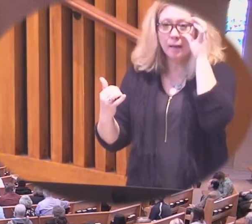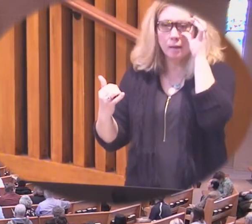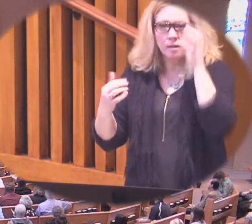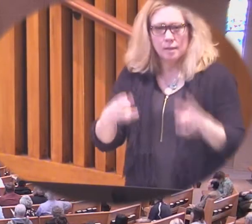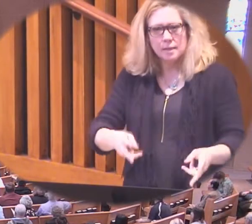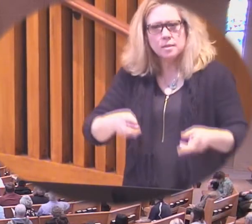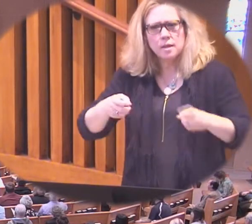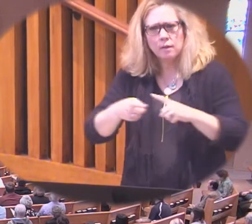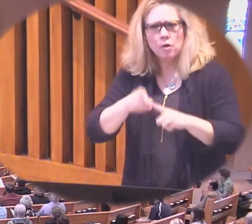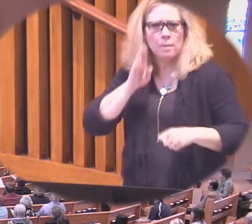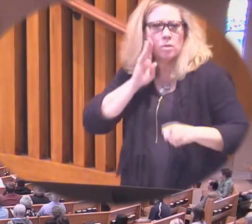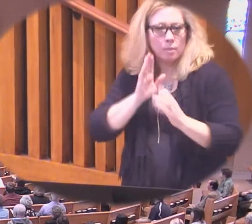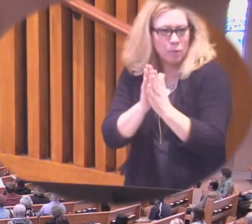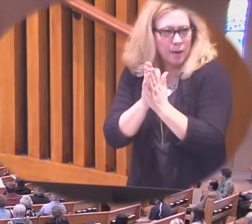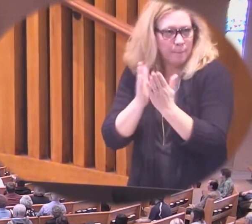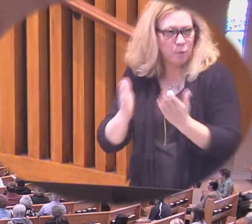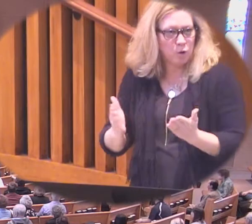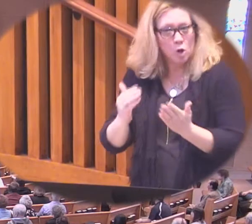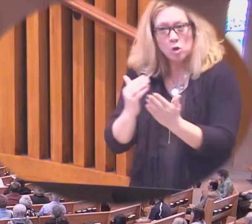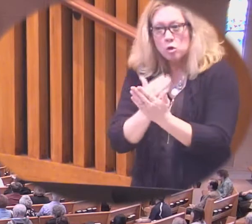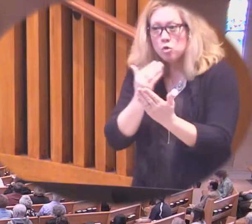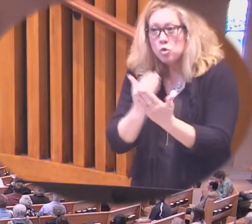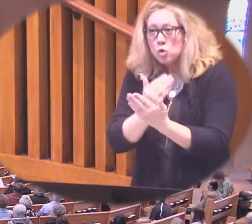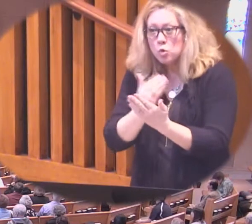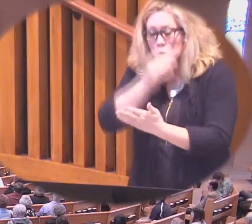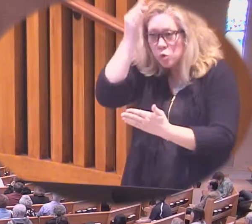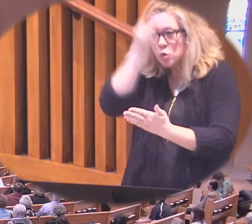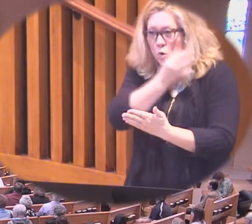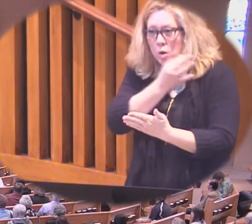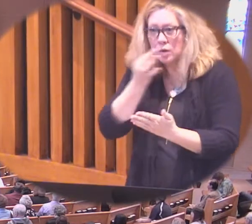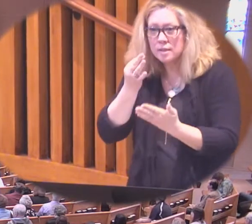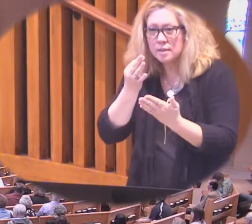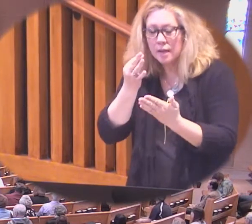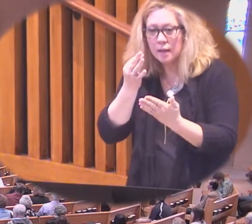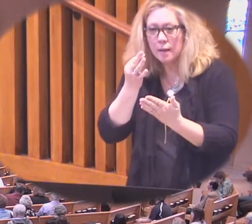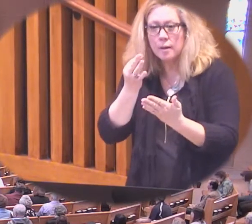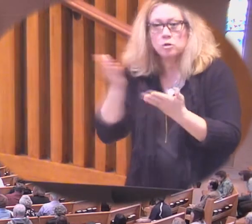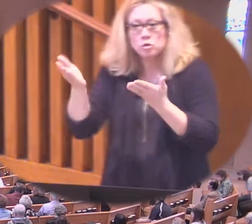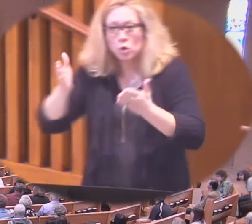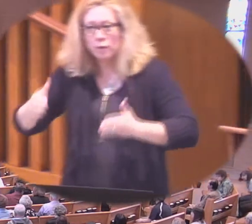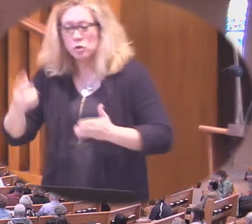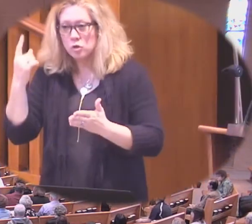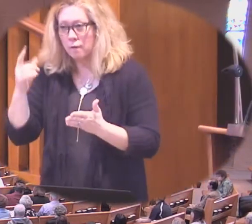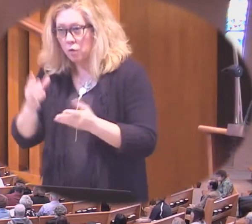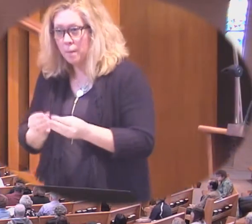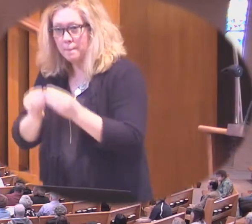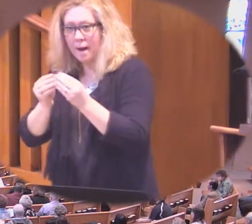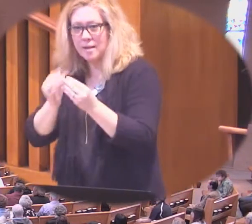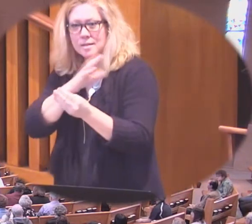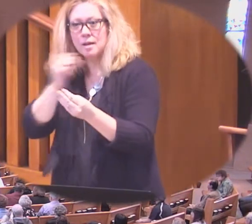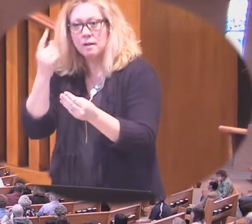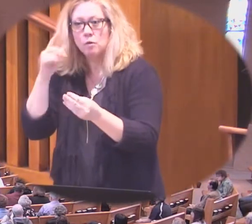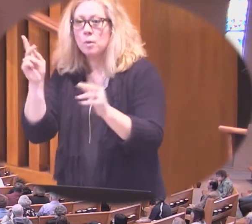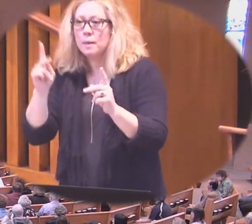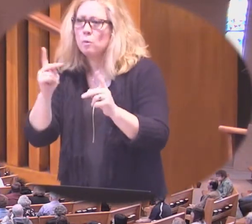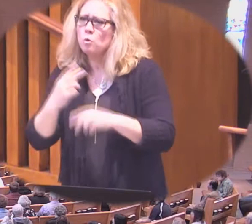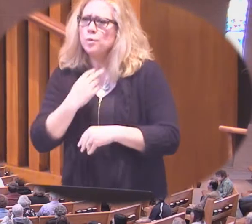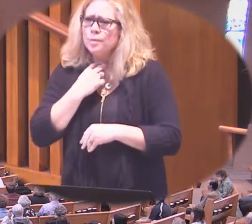New Eucharistic ministers for the Mass, homebound, and nursing homes will be commissioned after Mass today in the Day